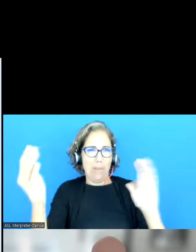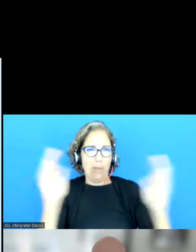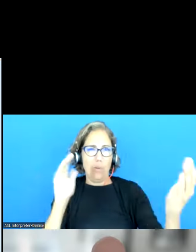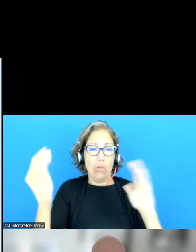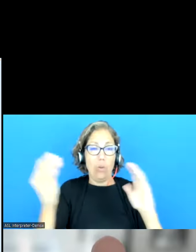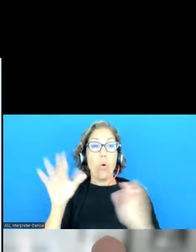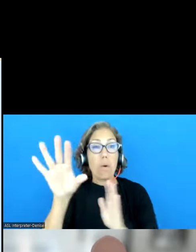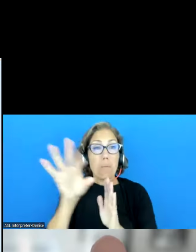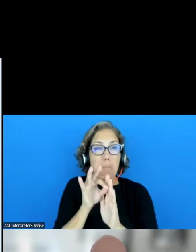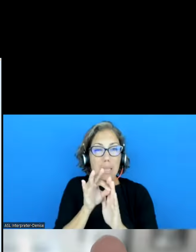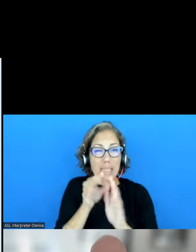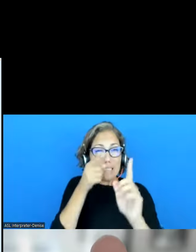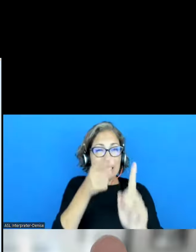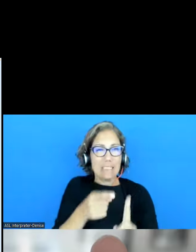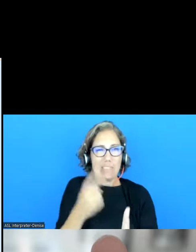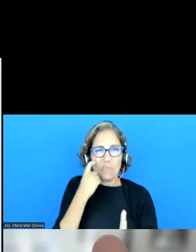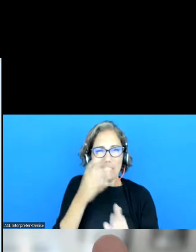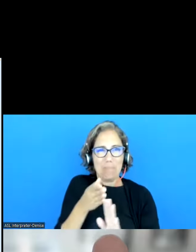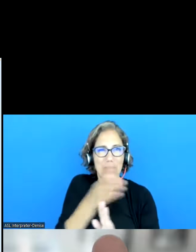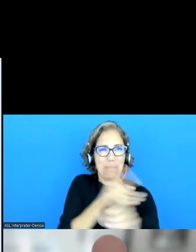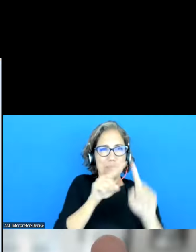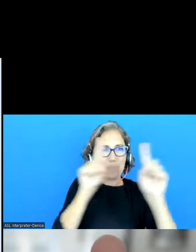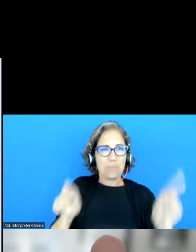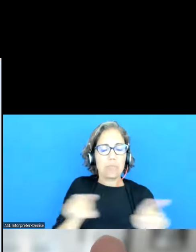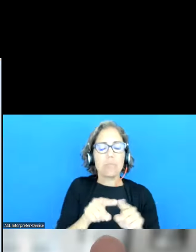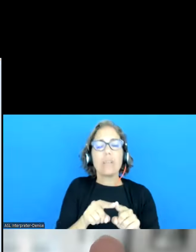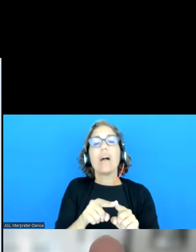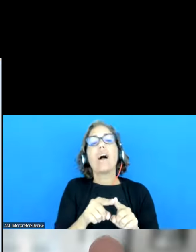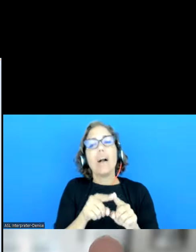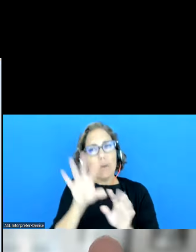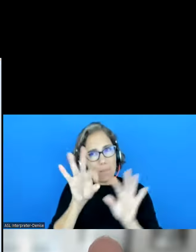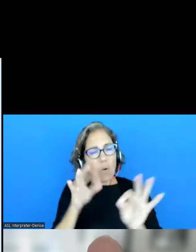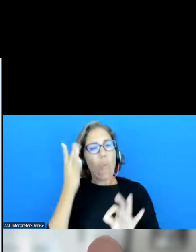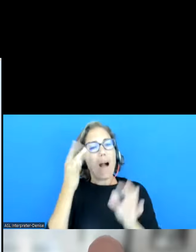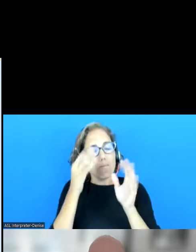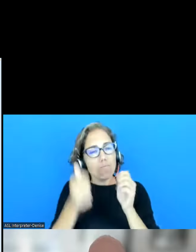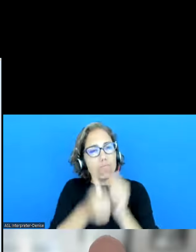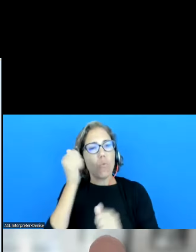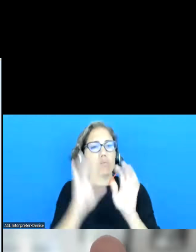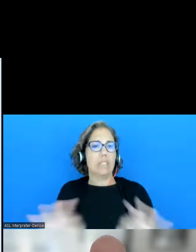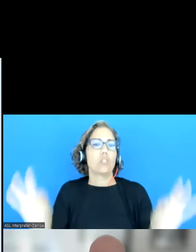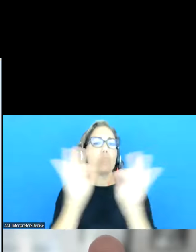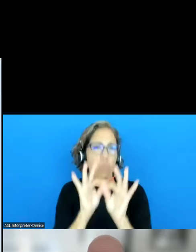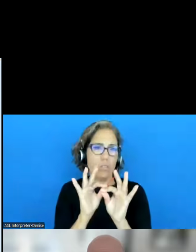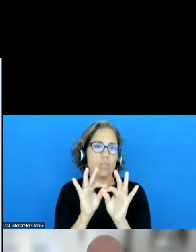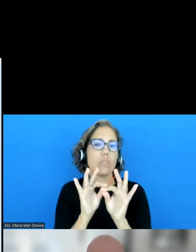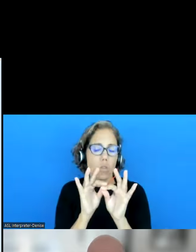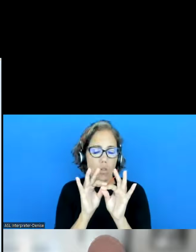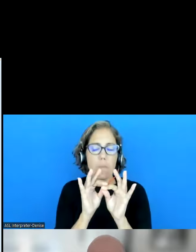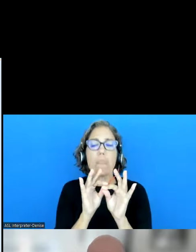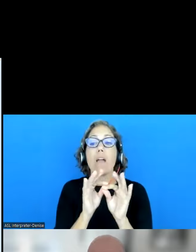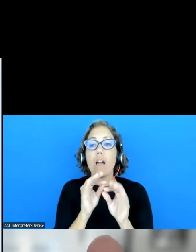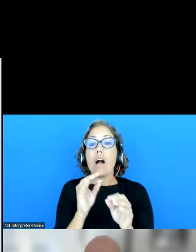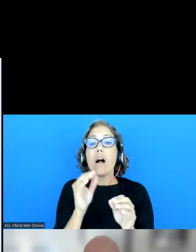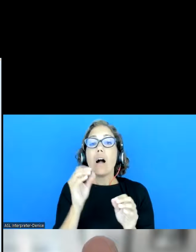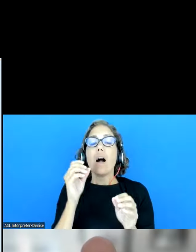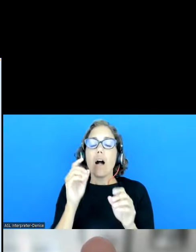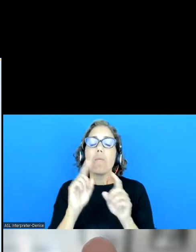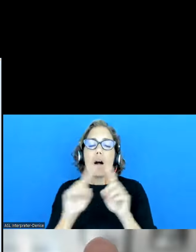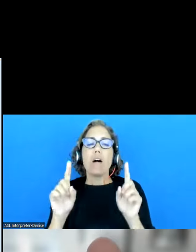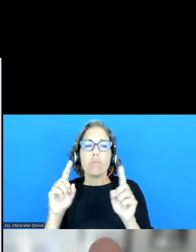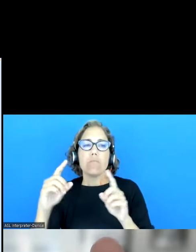they highlight some of the most, what we would consider the most important areas because of the areas that they touch. But there are certainly more than what we're about